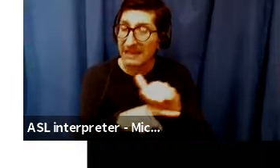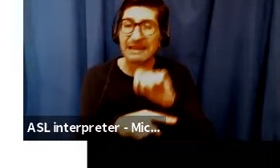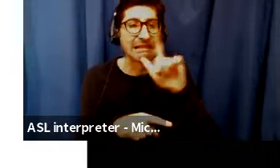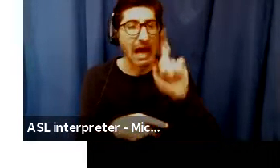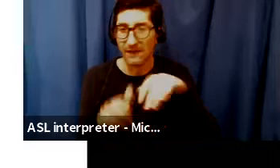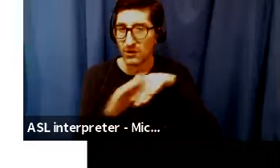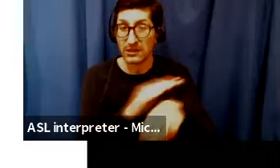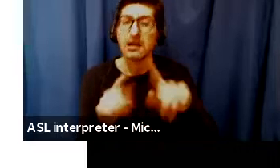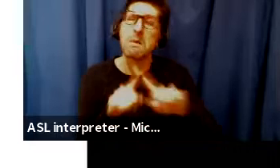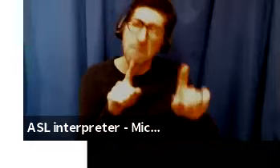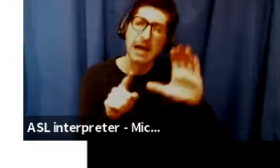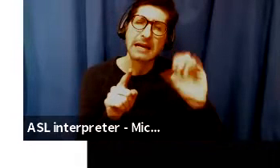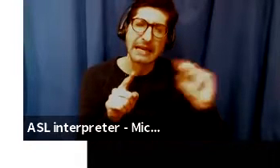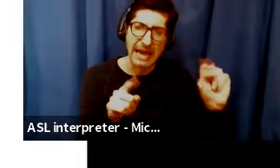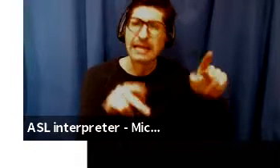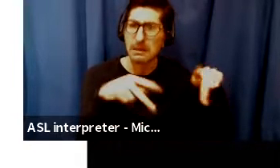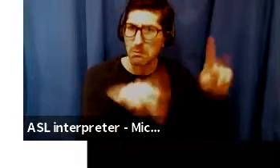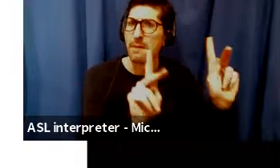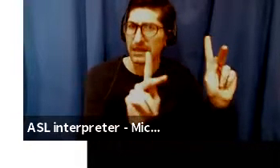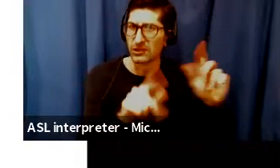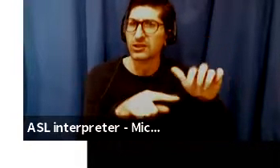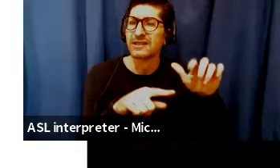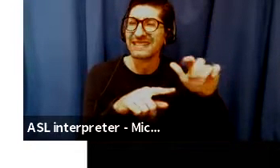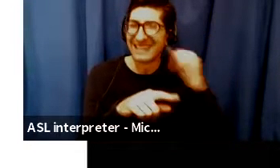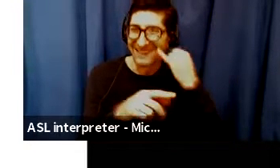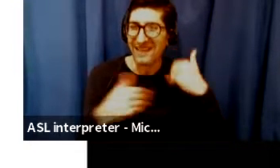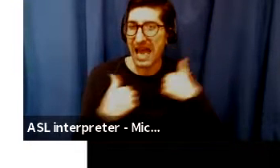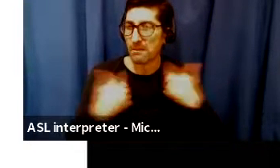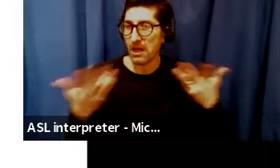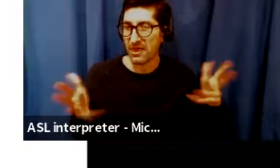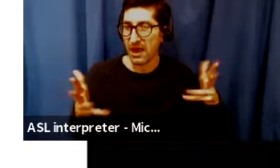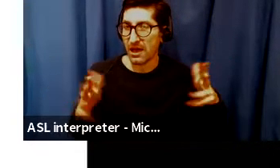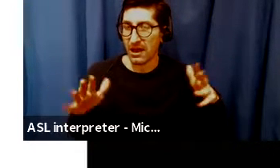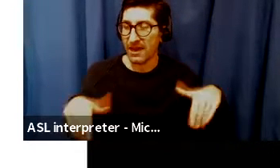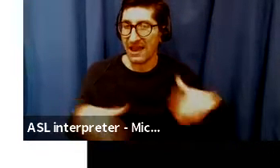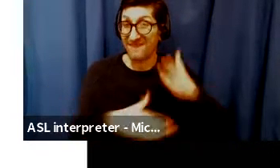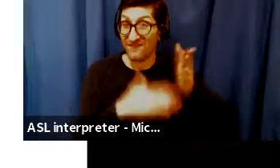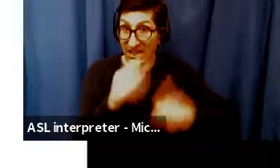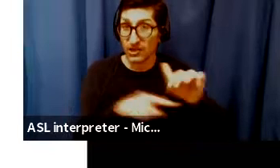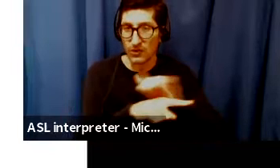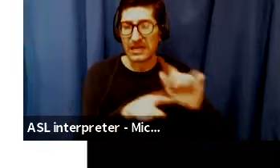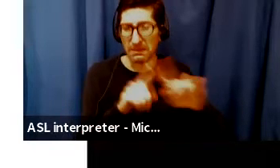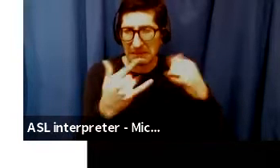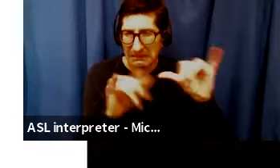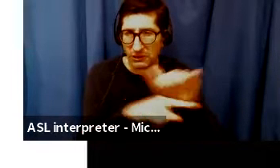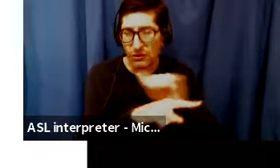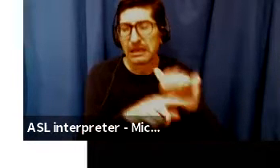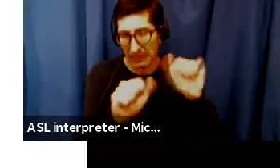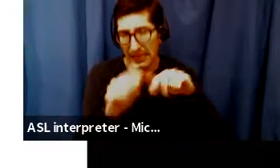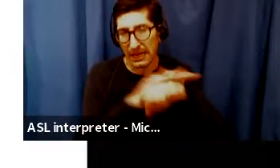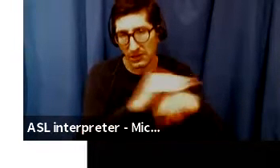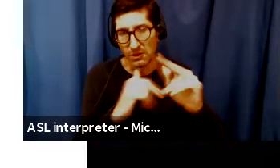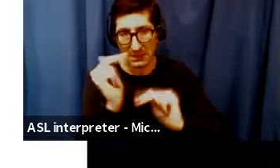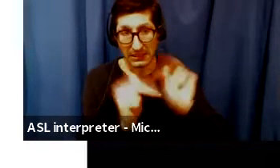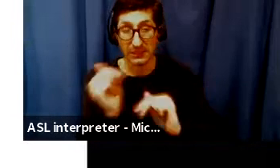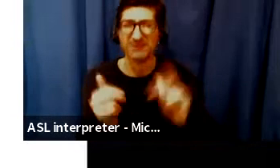states, like Connecticut. So you do want to, check your state law. So that's a brief run through of